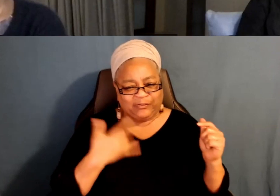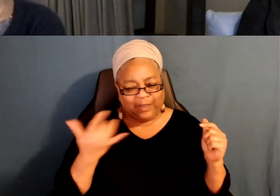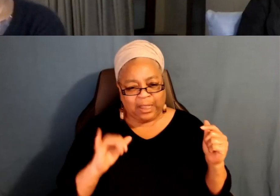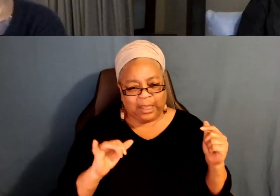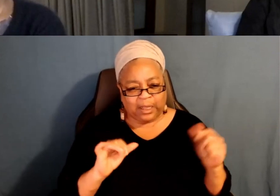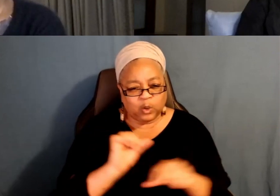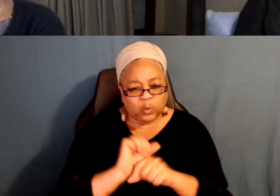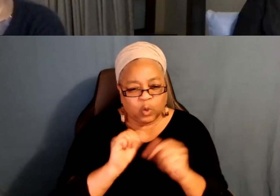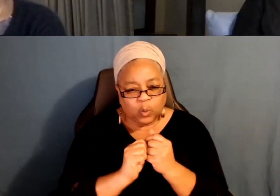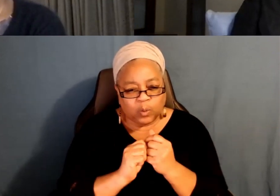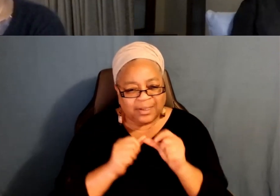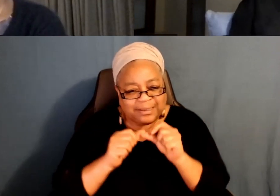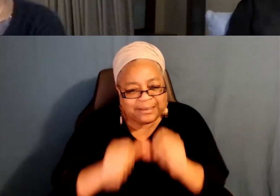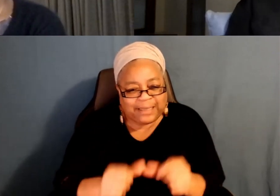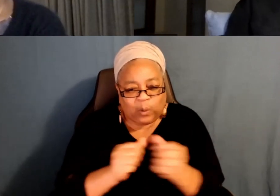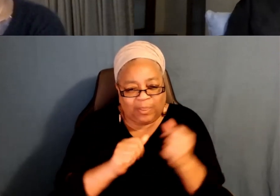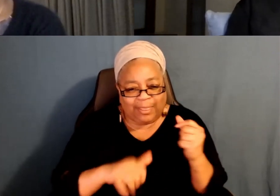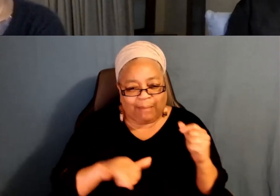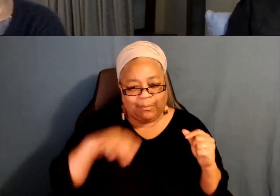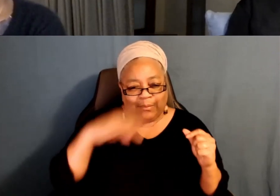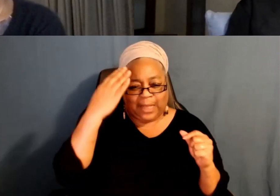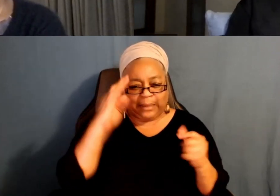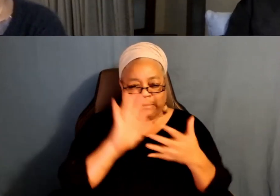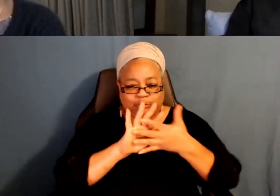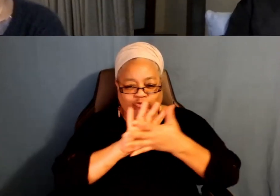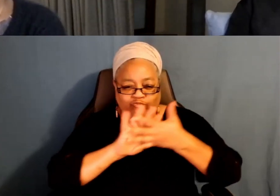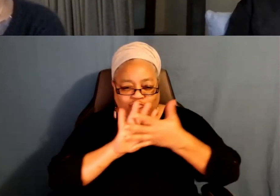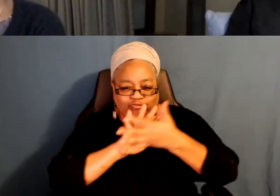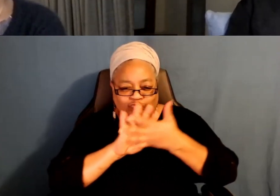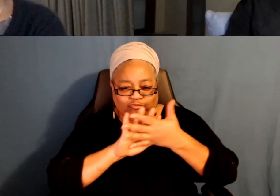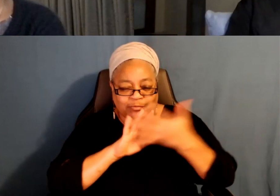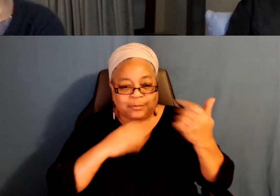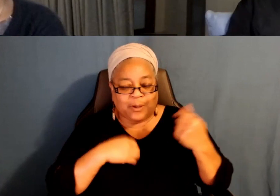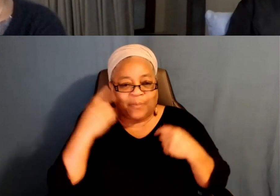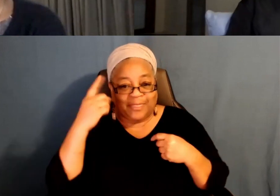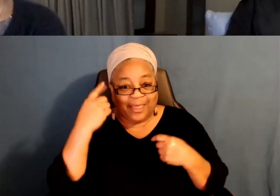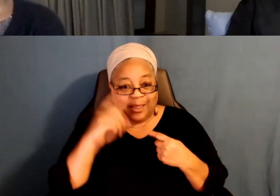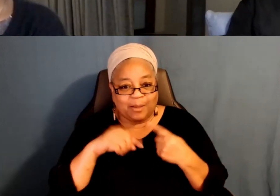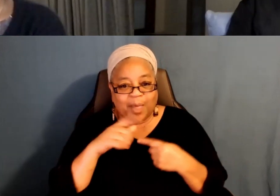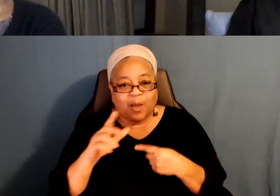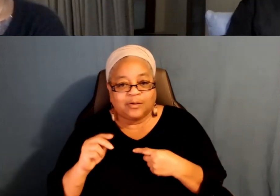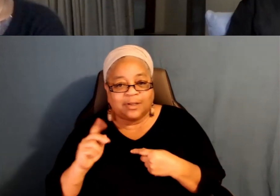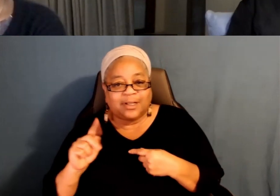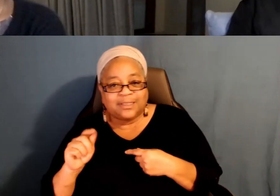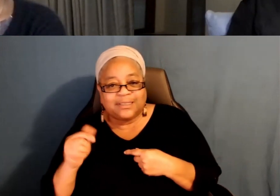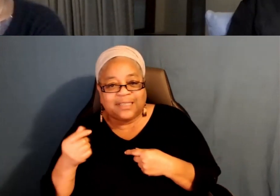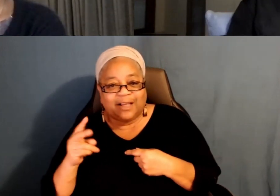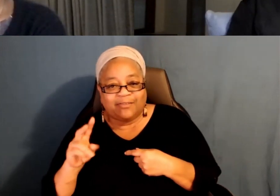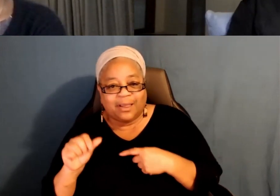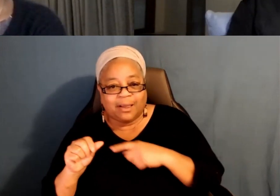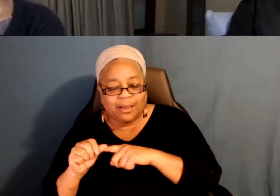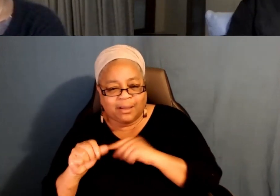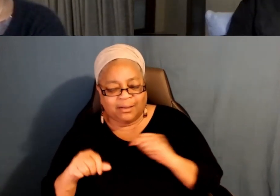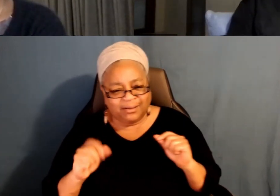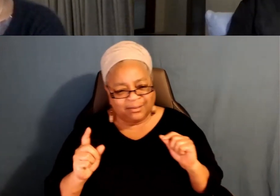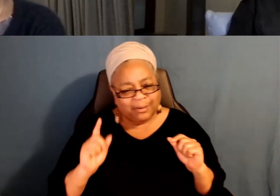with that black grain? And so I was thinking of Tavia and euchromia. Black is what determines color rather than